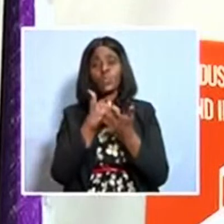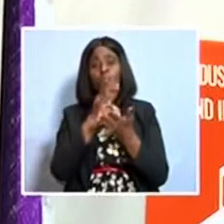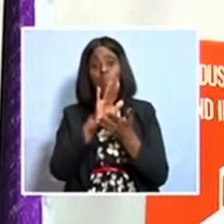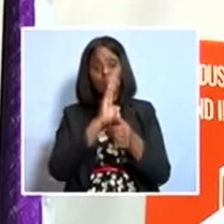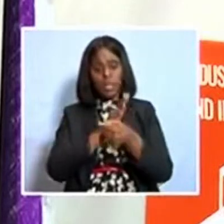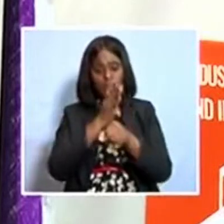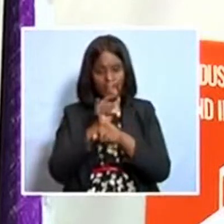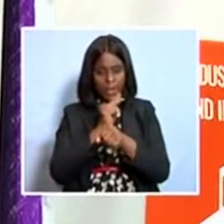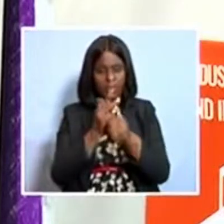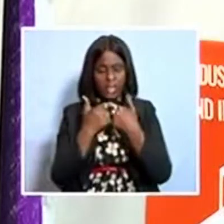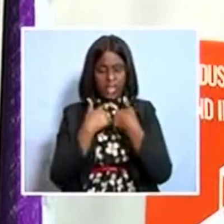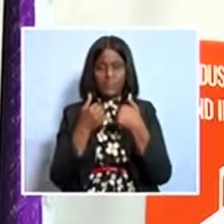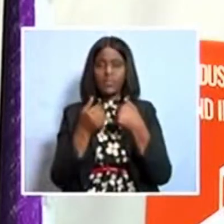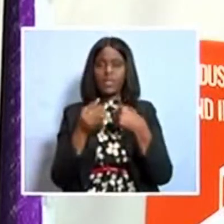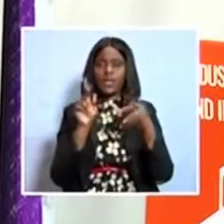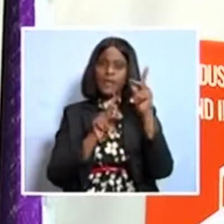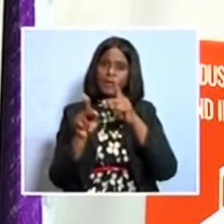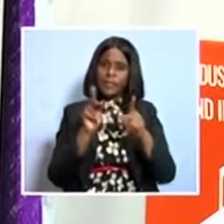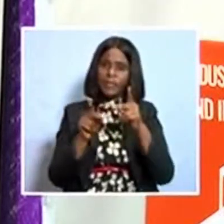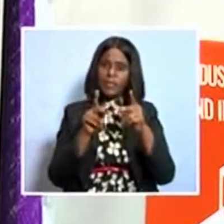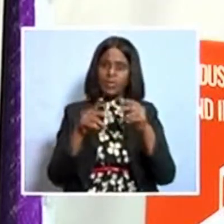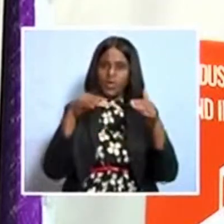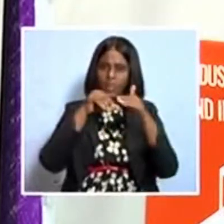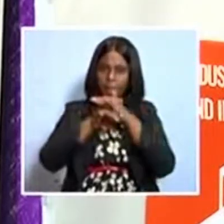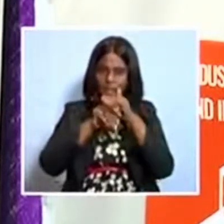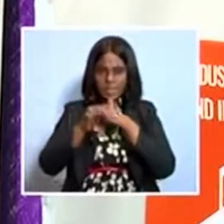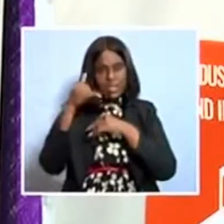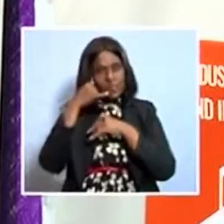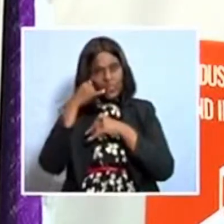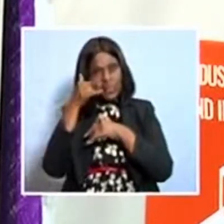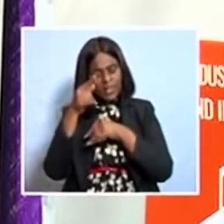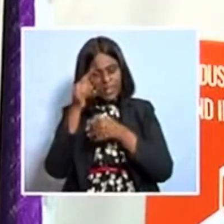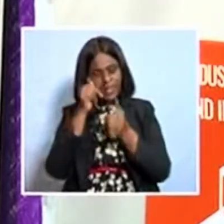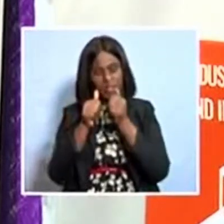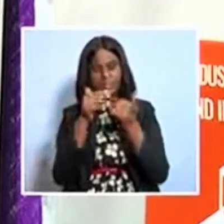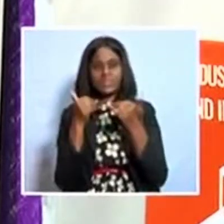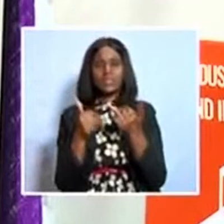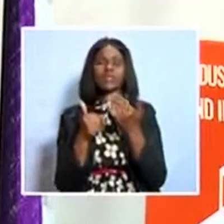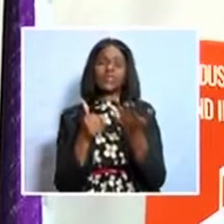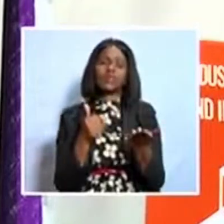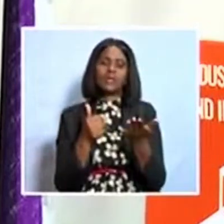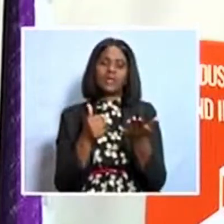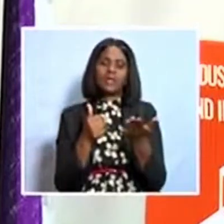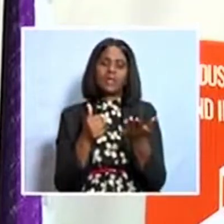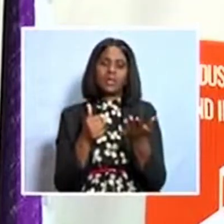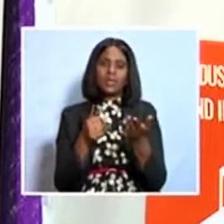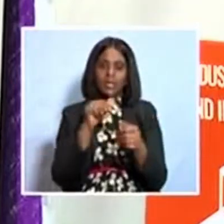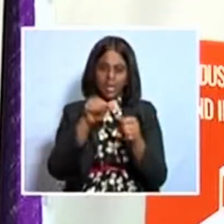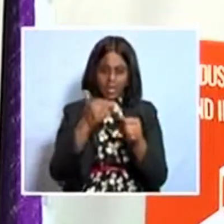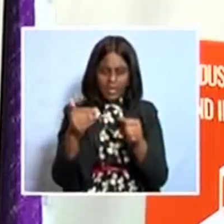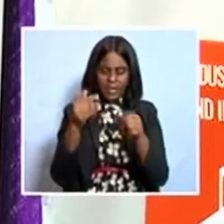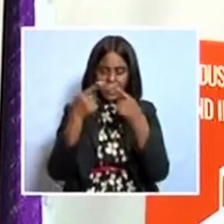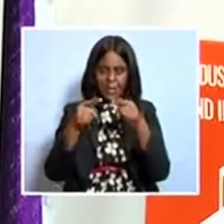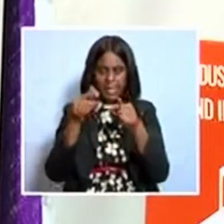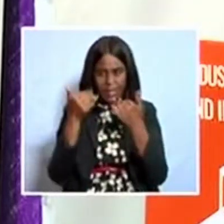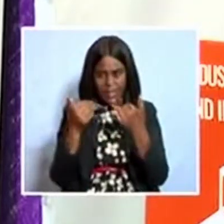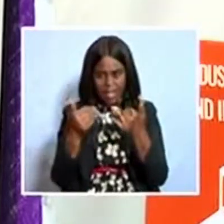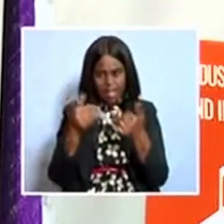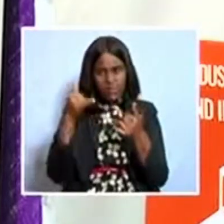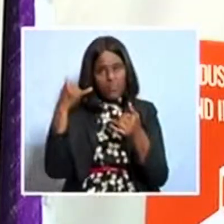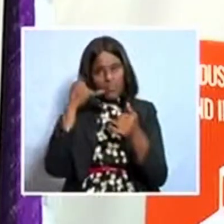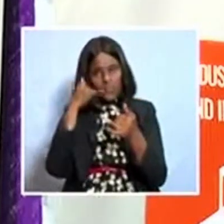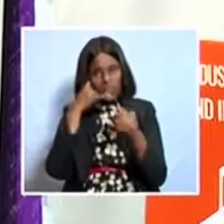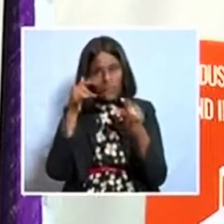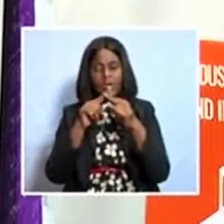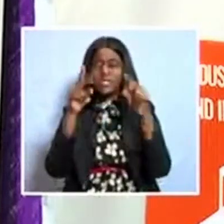a number of people having access to mobile phones, because everything is done on the phone now, but rural